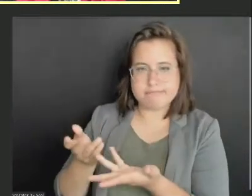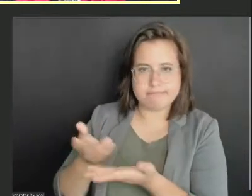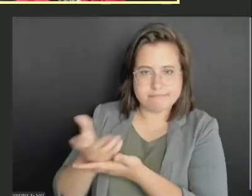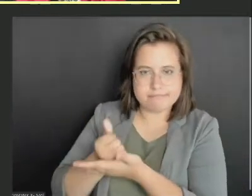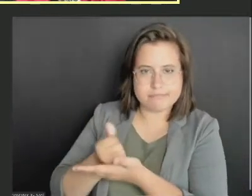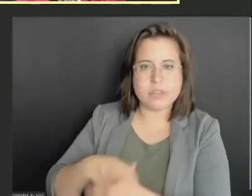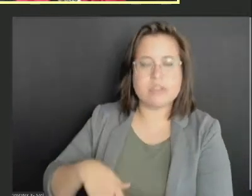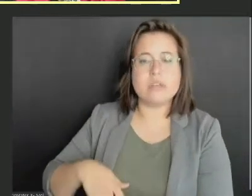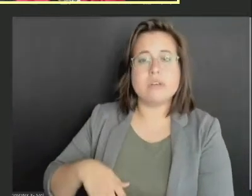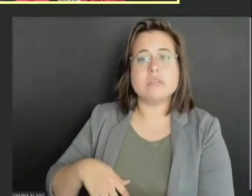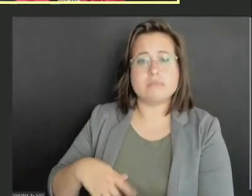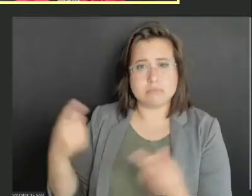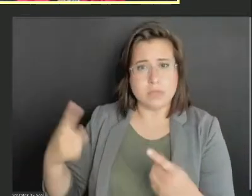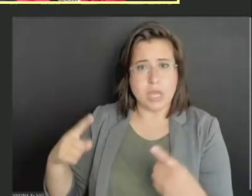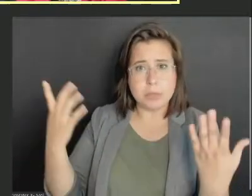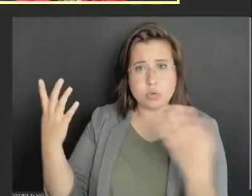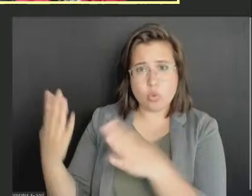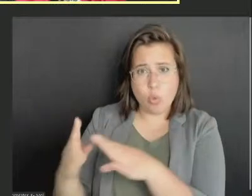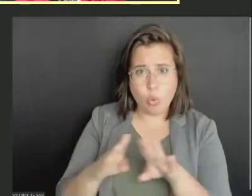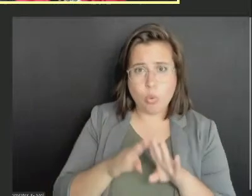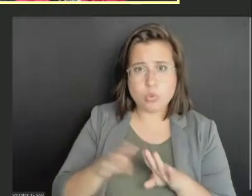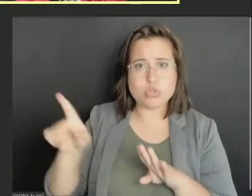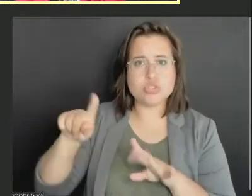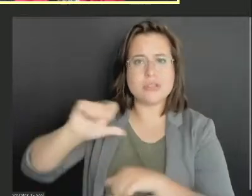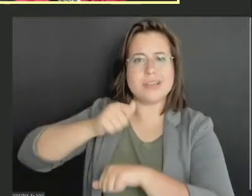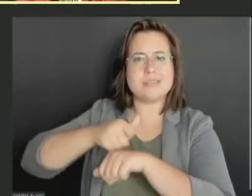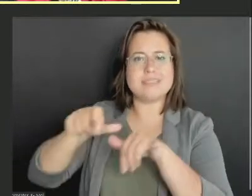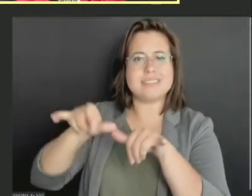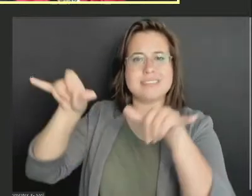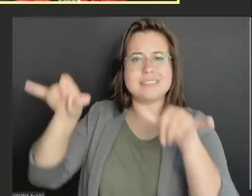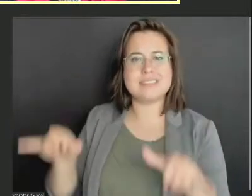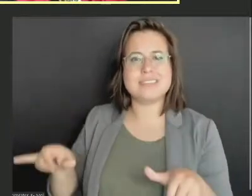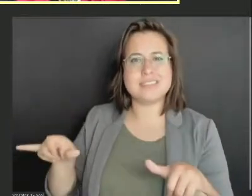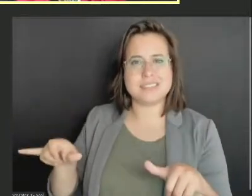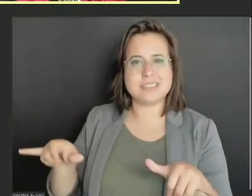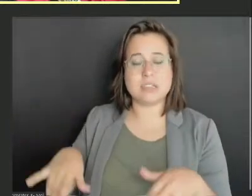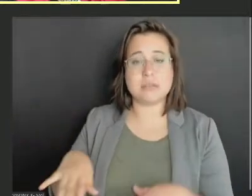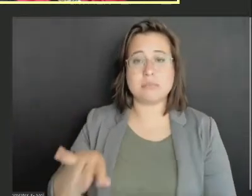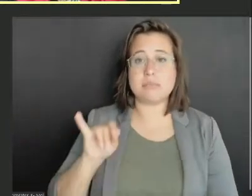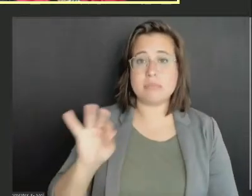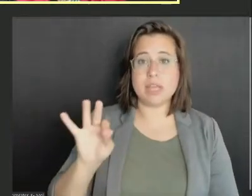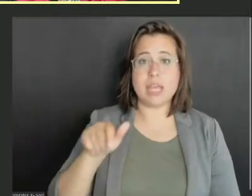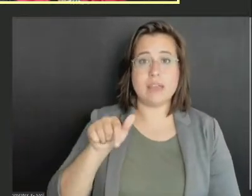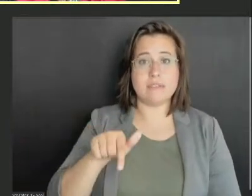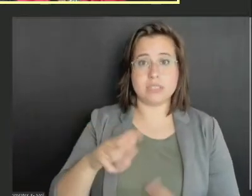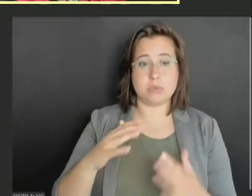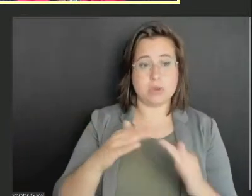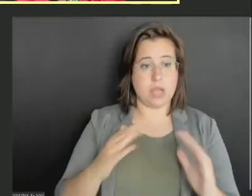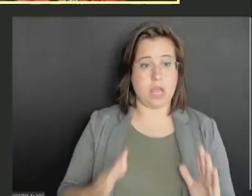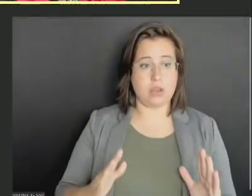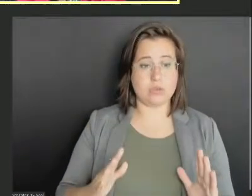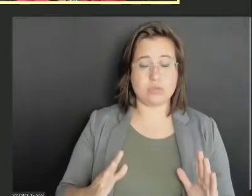they have created a system where if this were a house, the plumbing is all backed up.